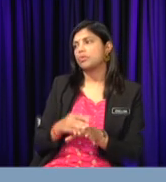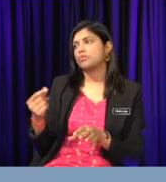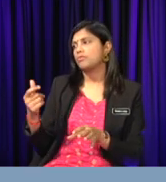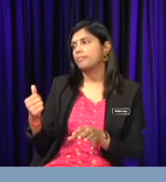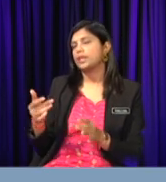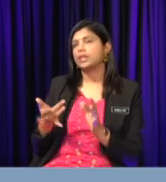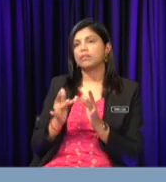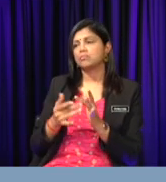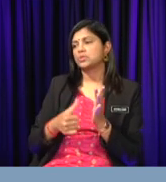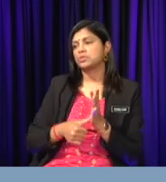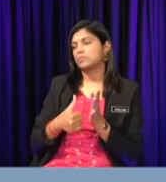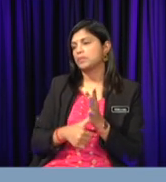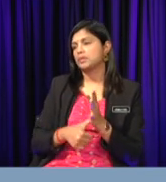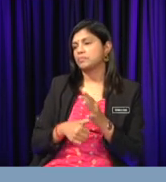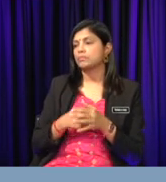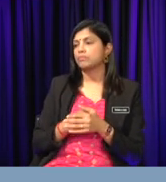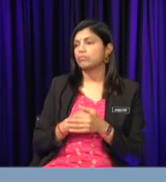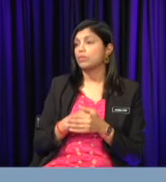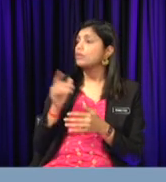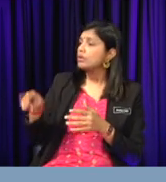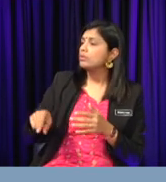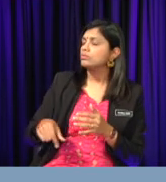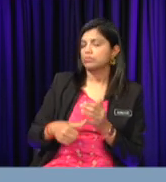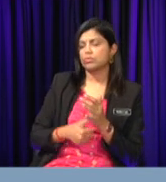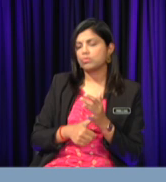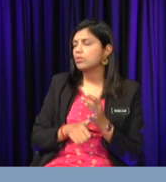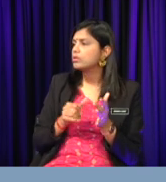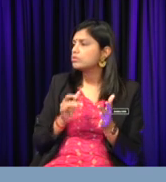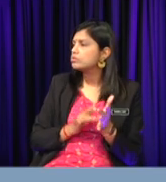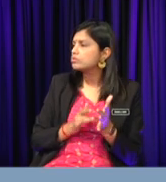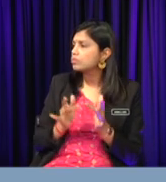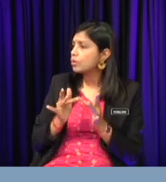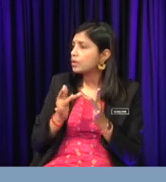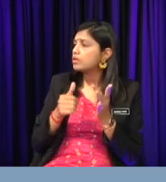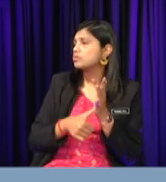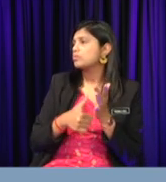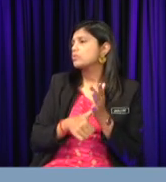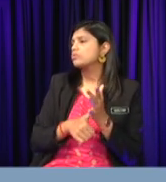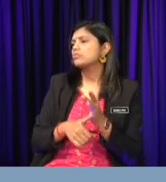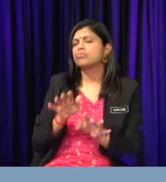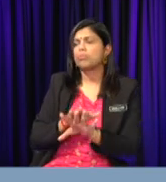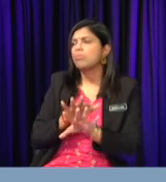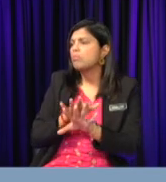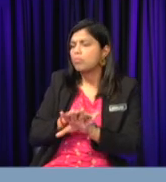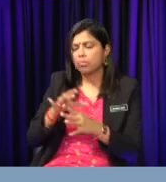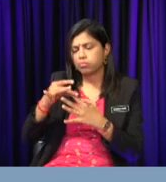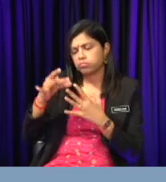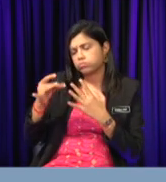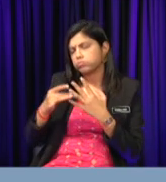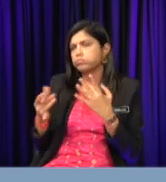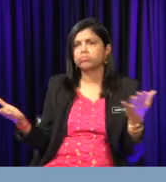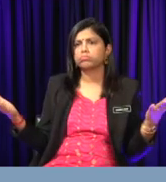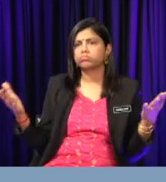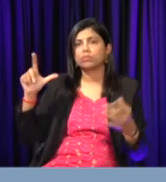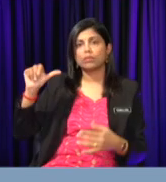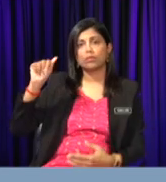shopping has also a lot of varieties, different varieties at different platforms. For example, Lazada has a different type